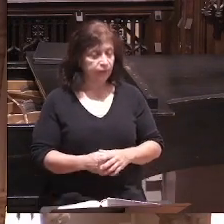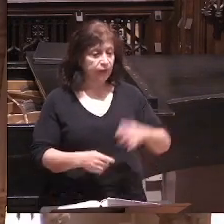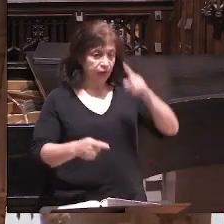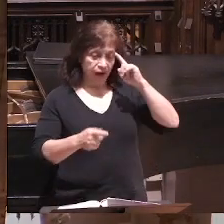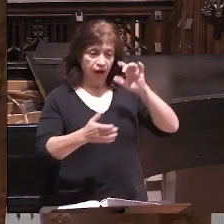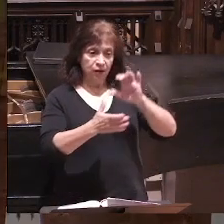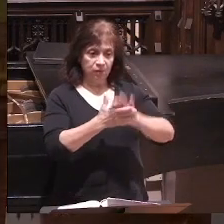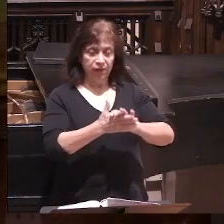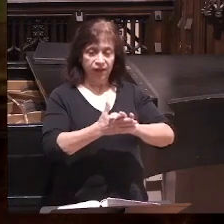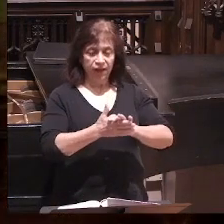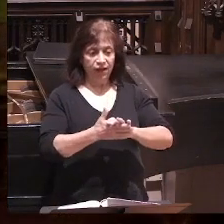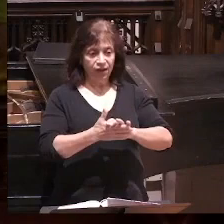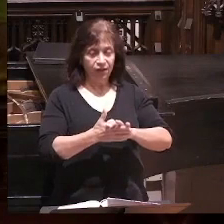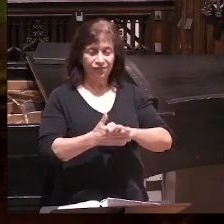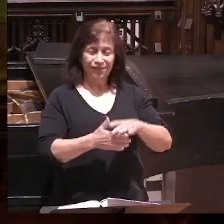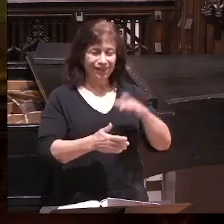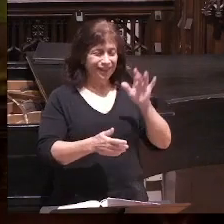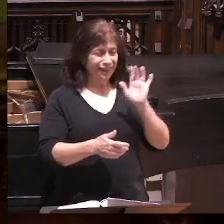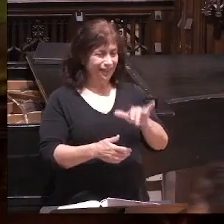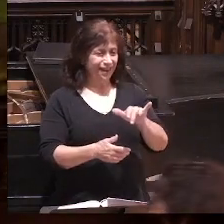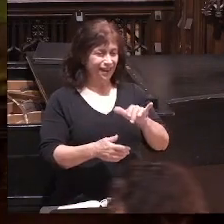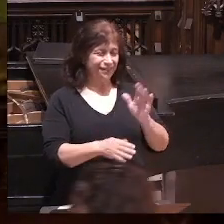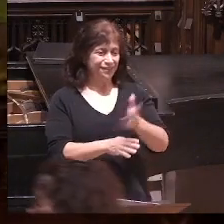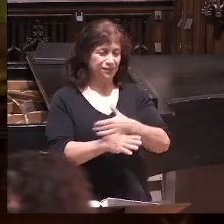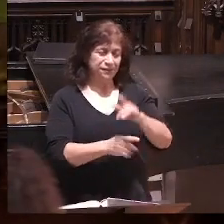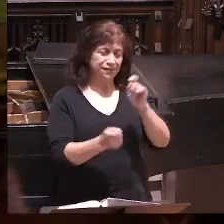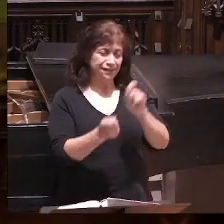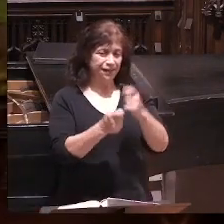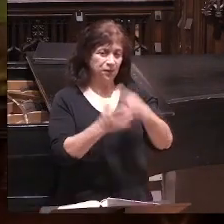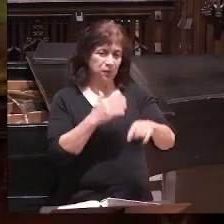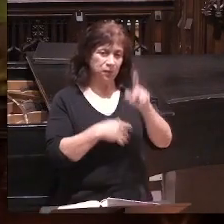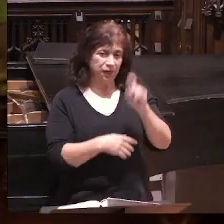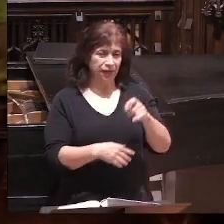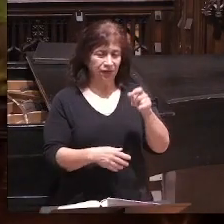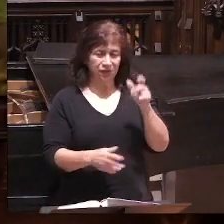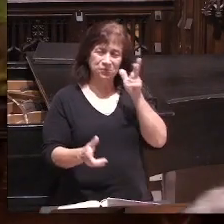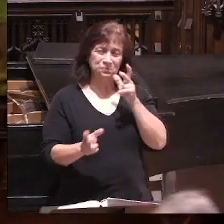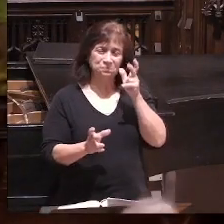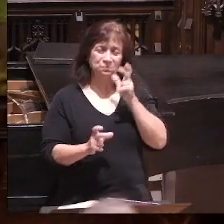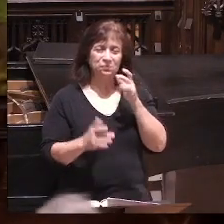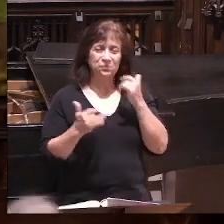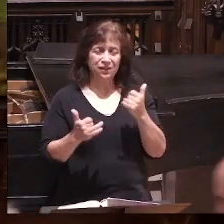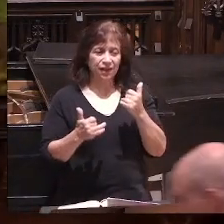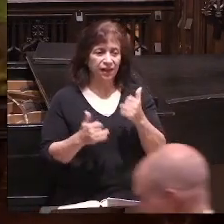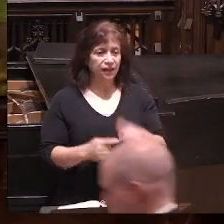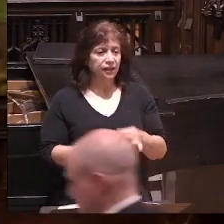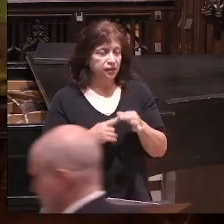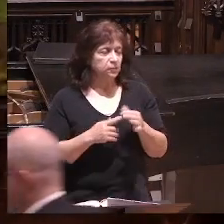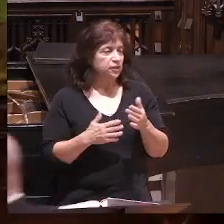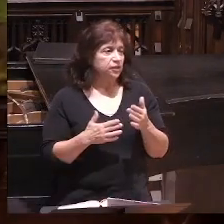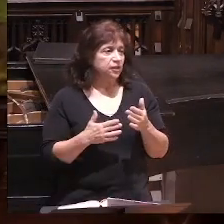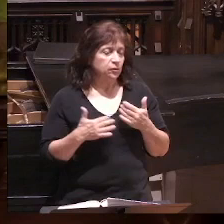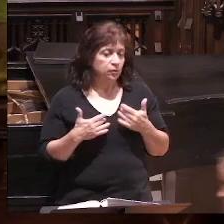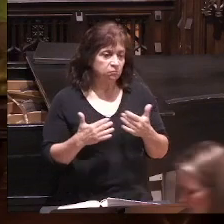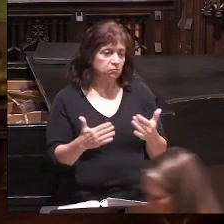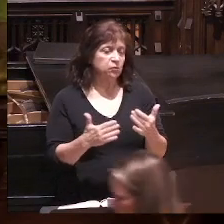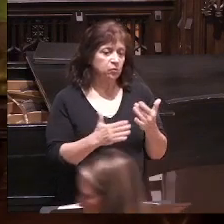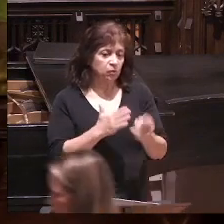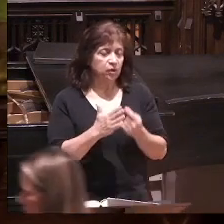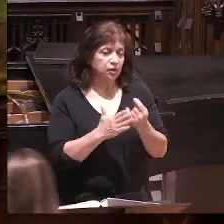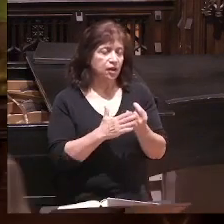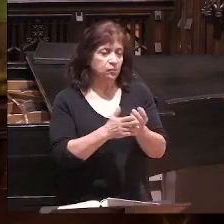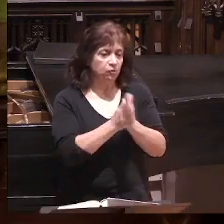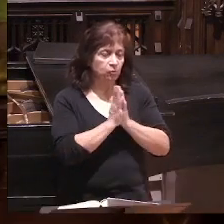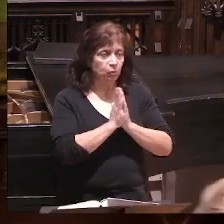I believe, just what we needed to hear today, especially as we move into a time of